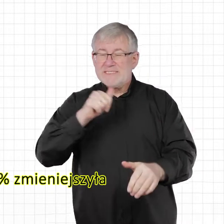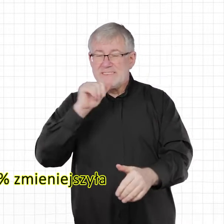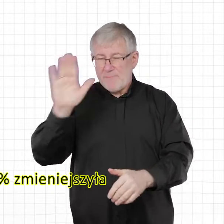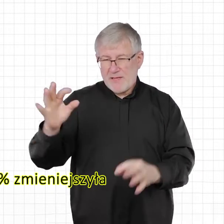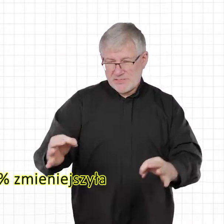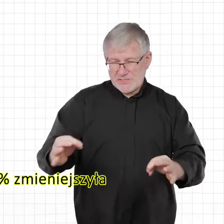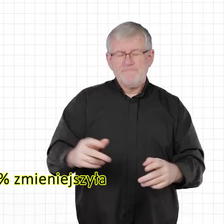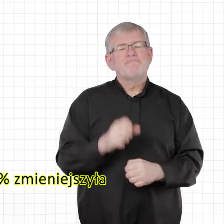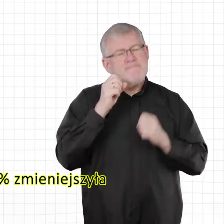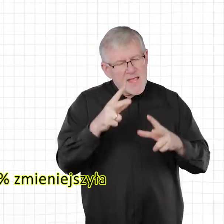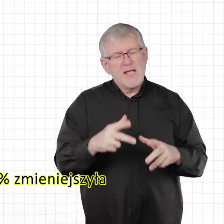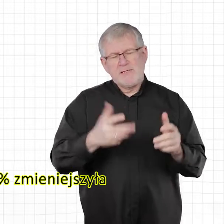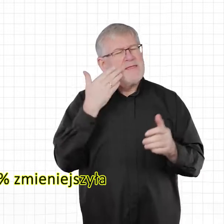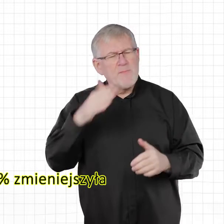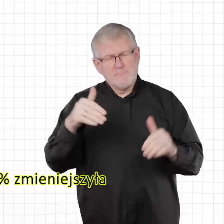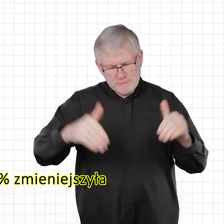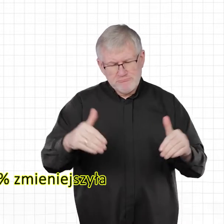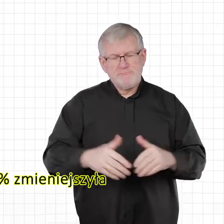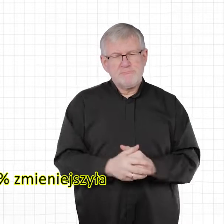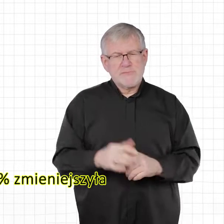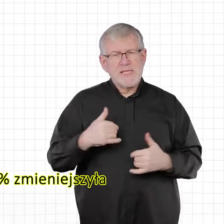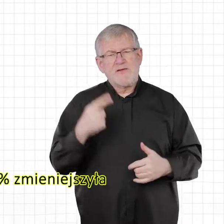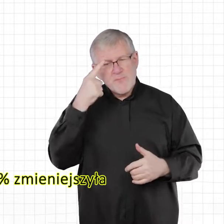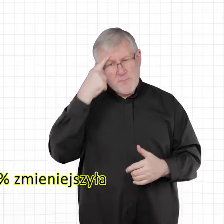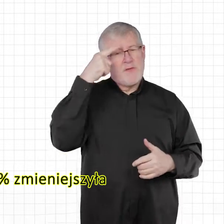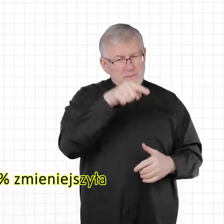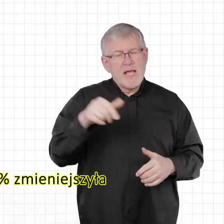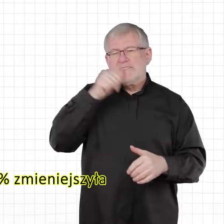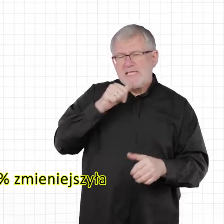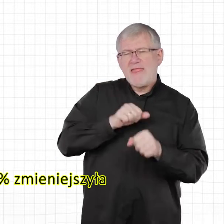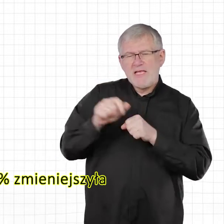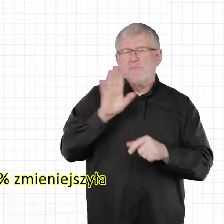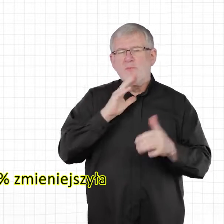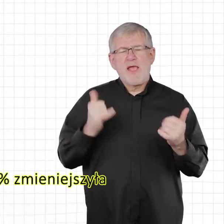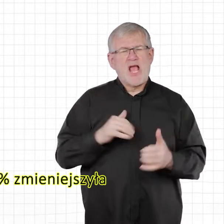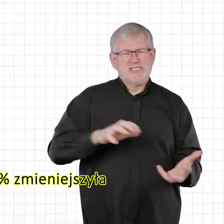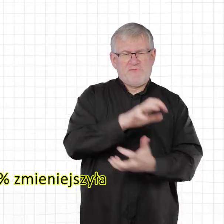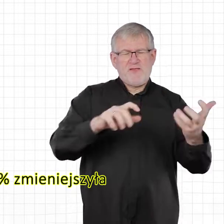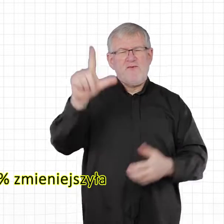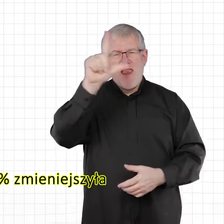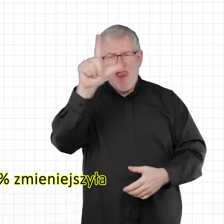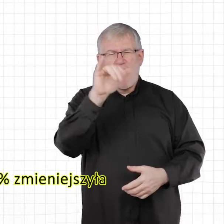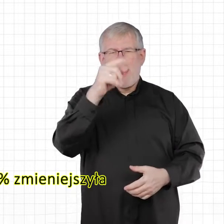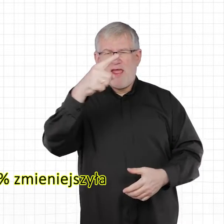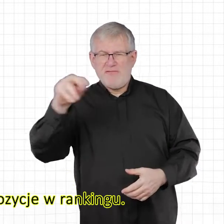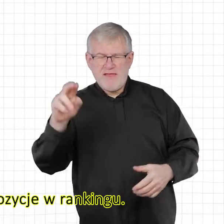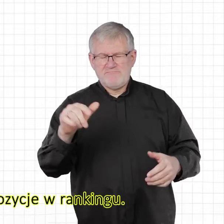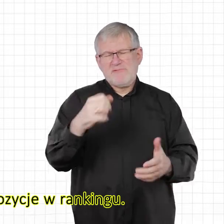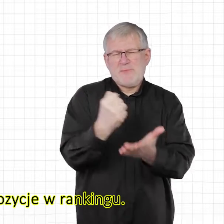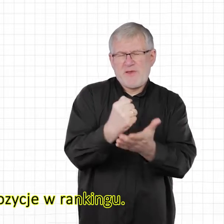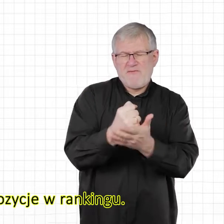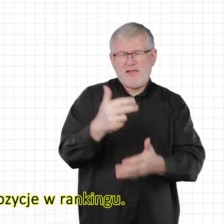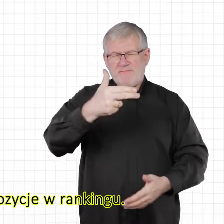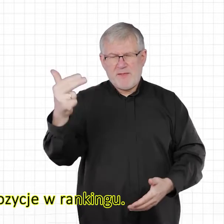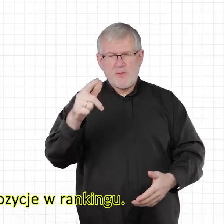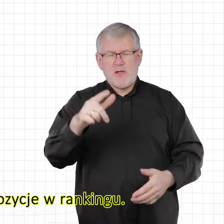And according to this statistics, Iceland has closed almost 88% of its overall gender gap. Most of